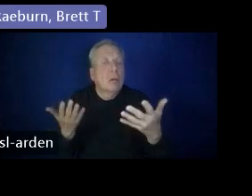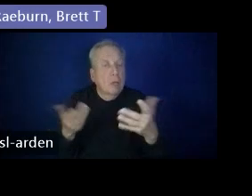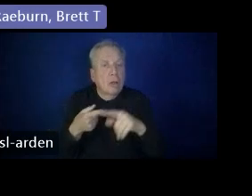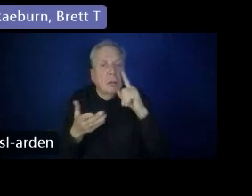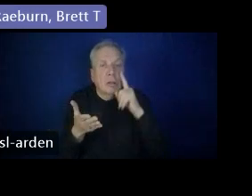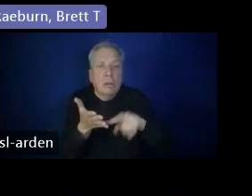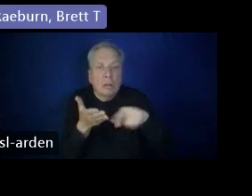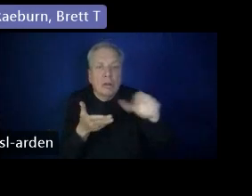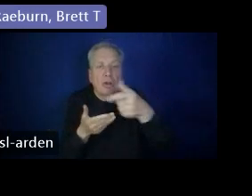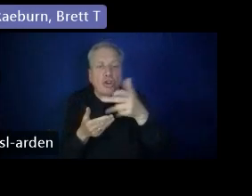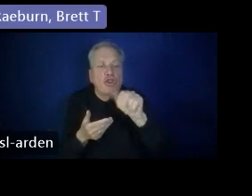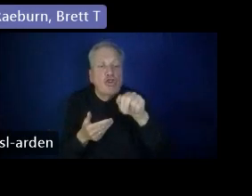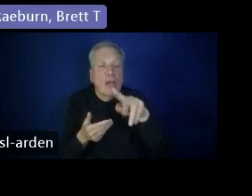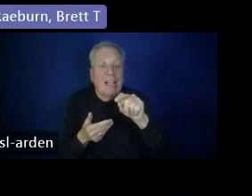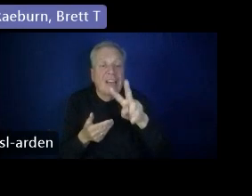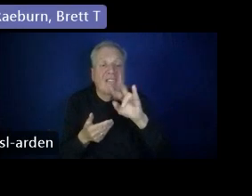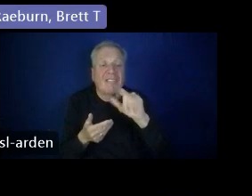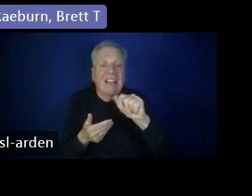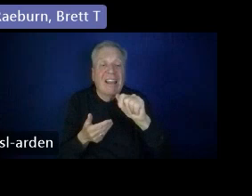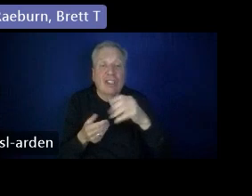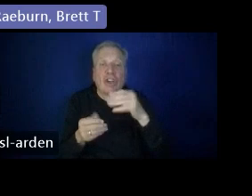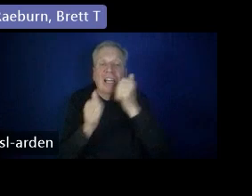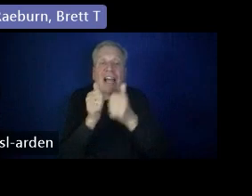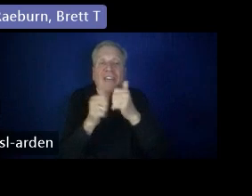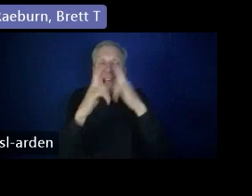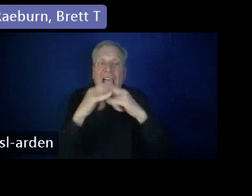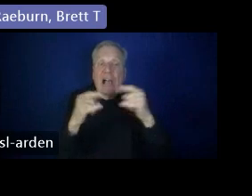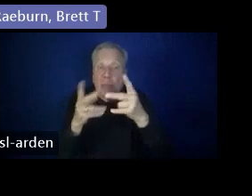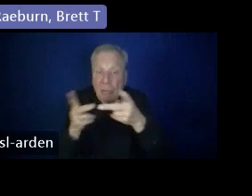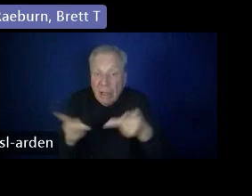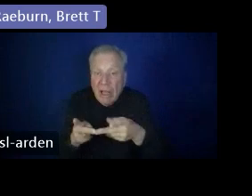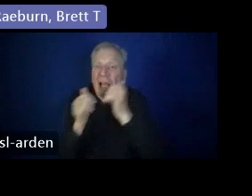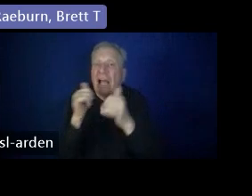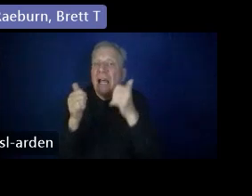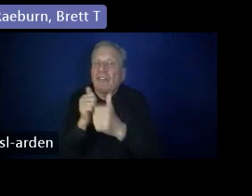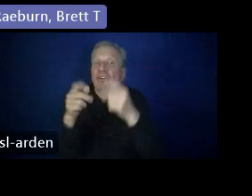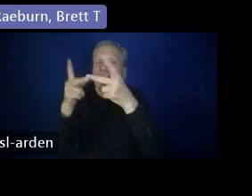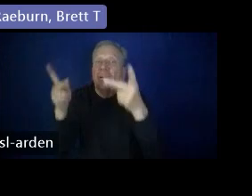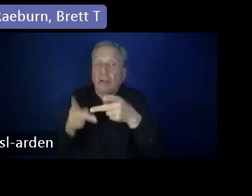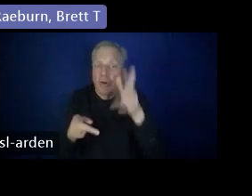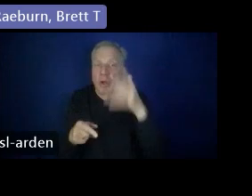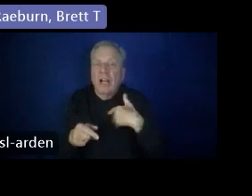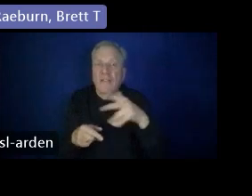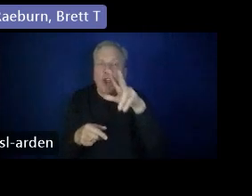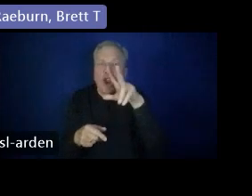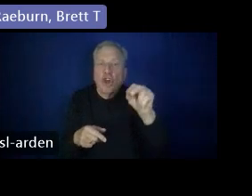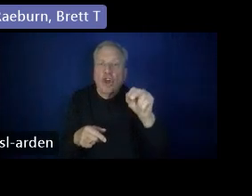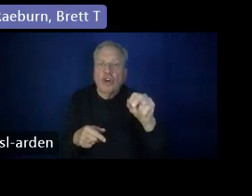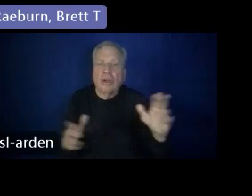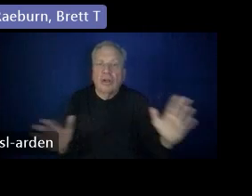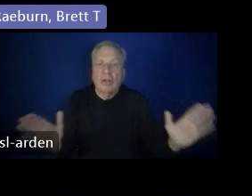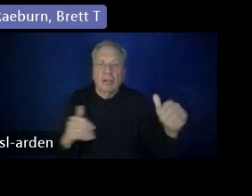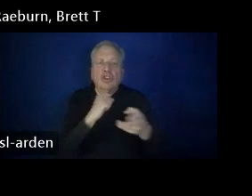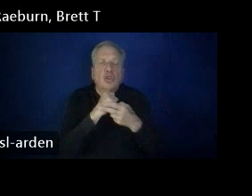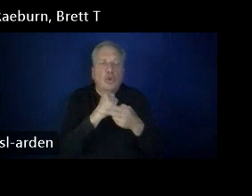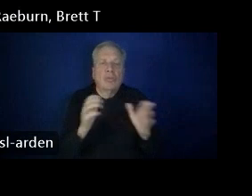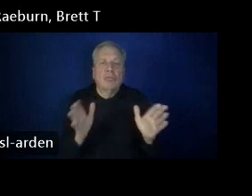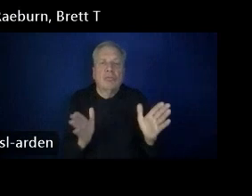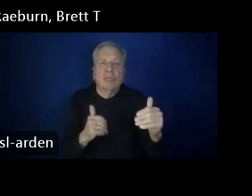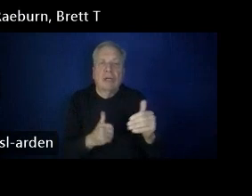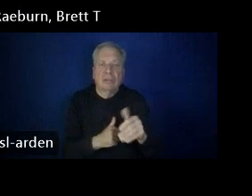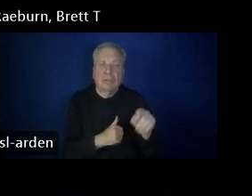Village, and then every campsite in every campground in the park will now have one of these 30 cubic foot food storage boxes.